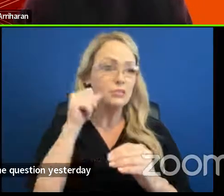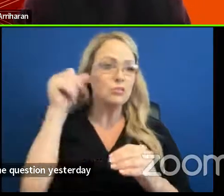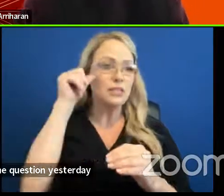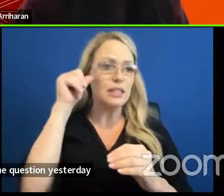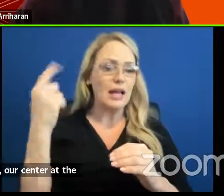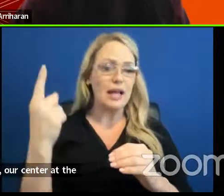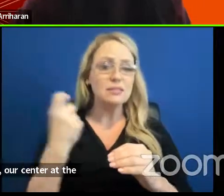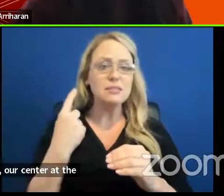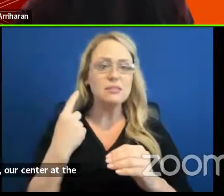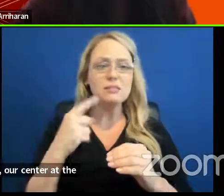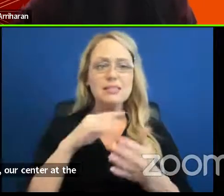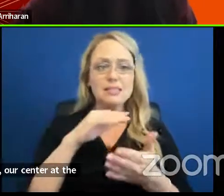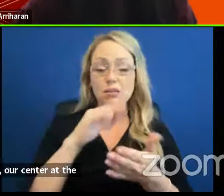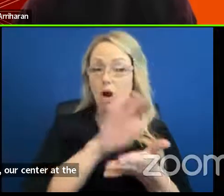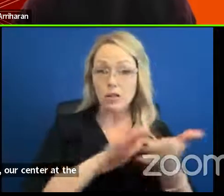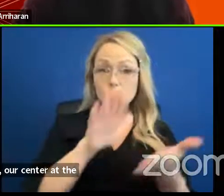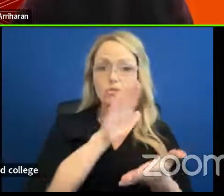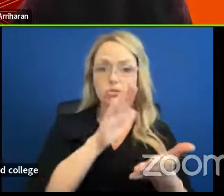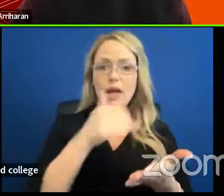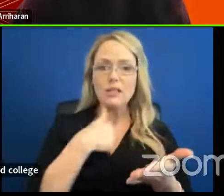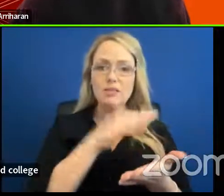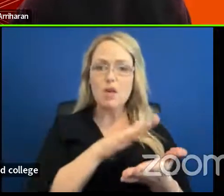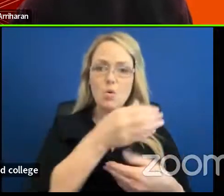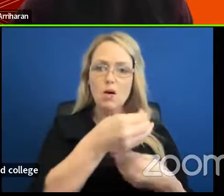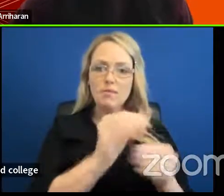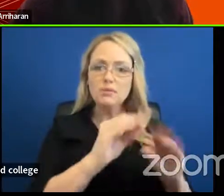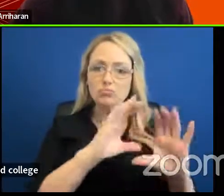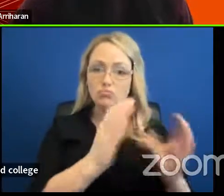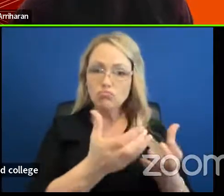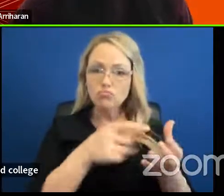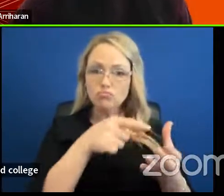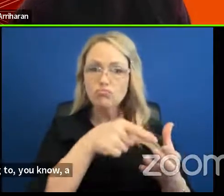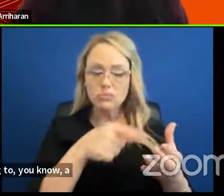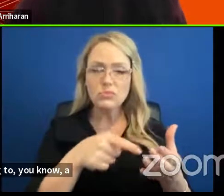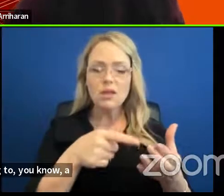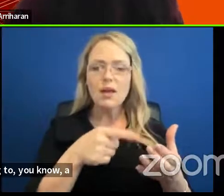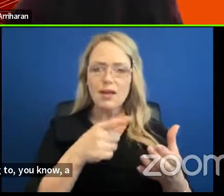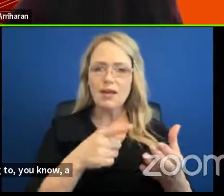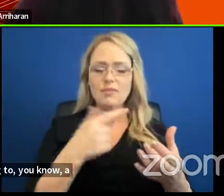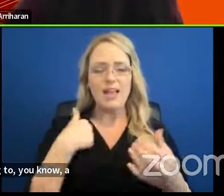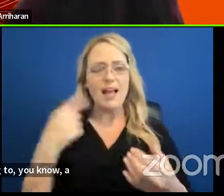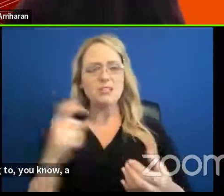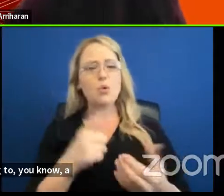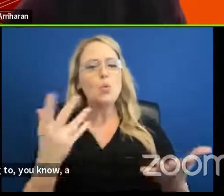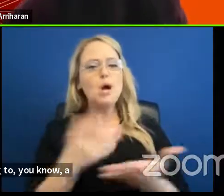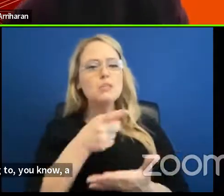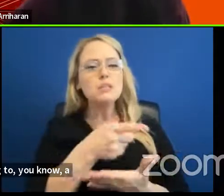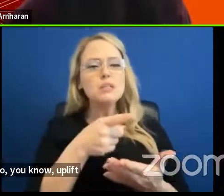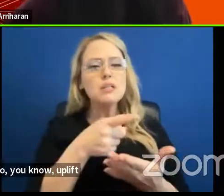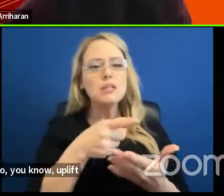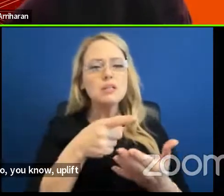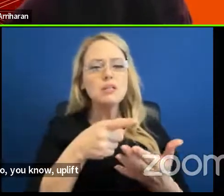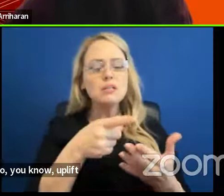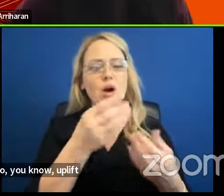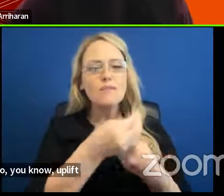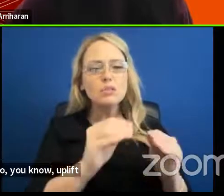at the college is doing to, you know, uplift Indigenous communities. We